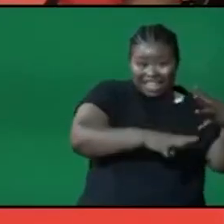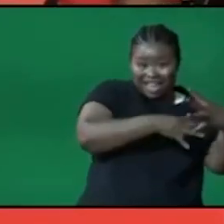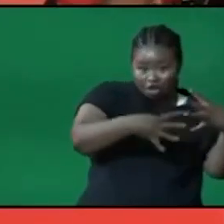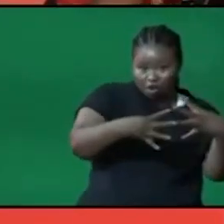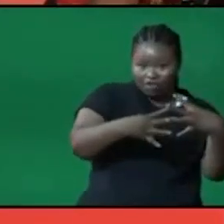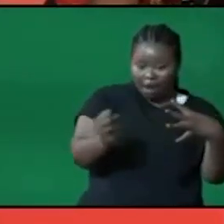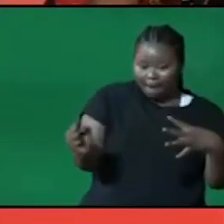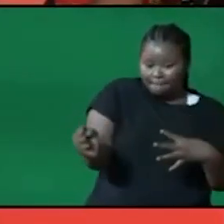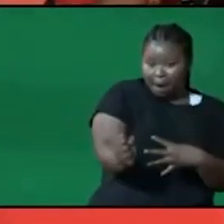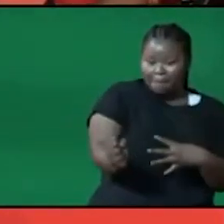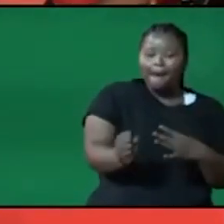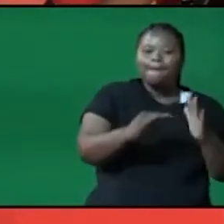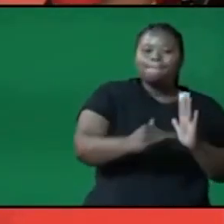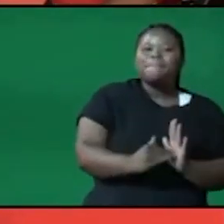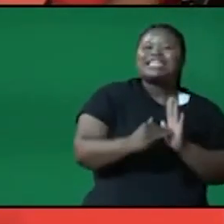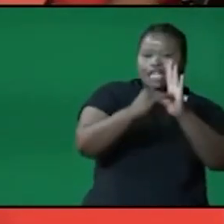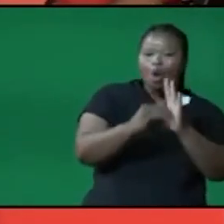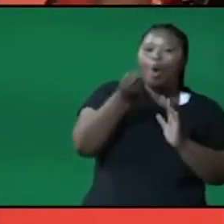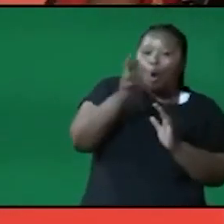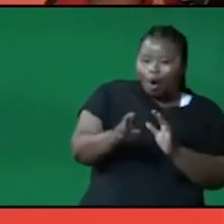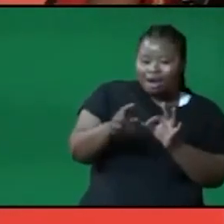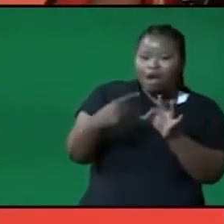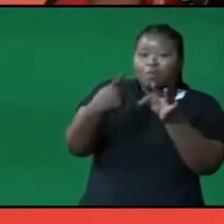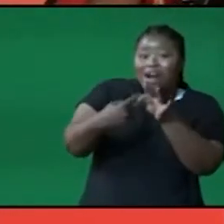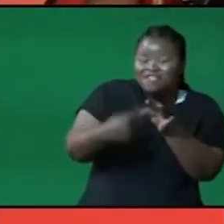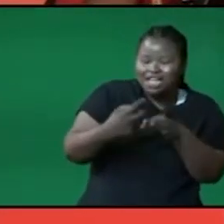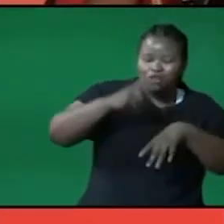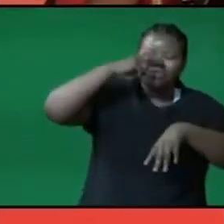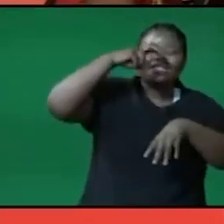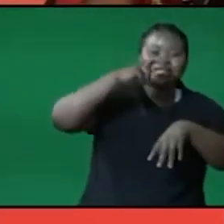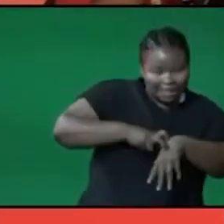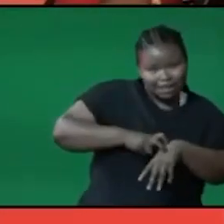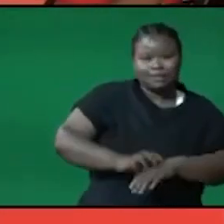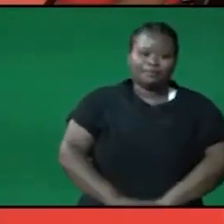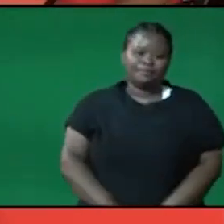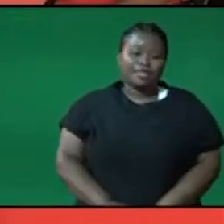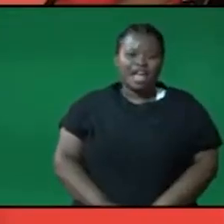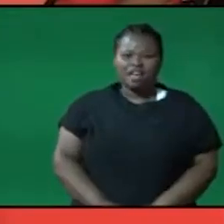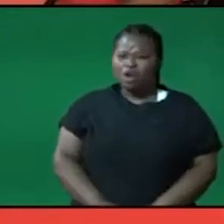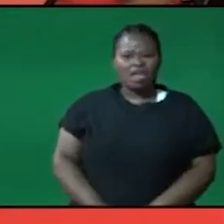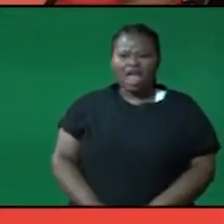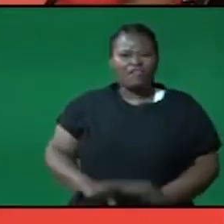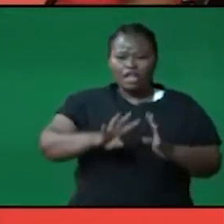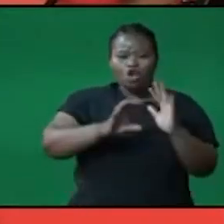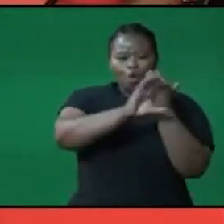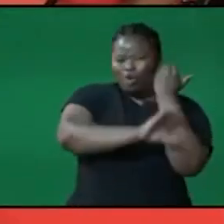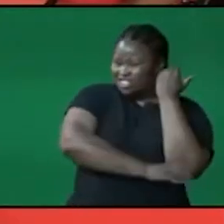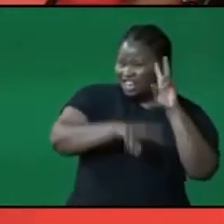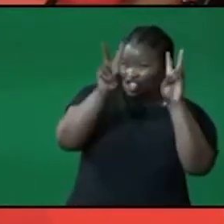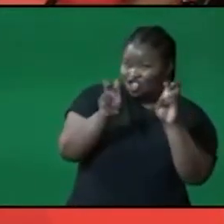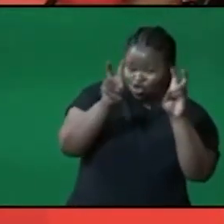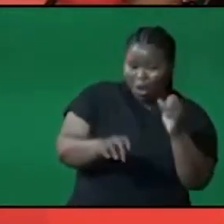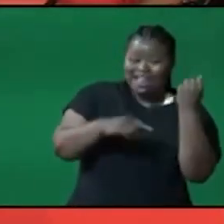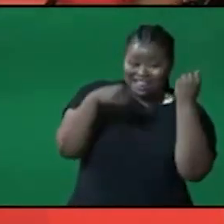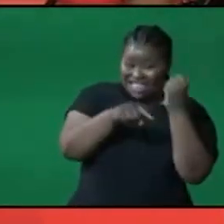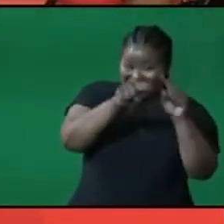deployment, metric or equivalent is going to be a requirement. So it's not a constitutional matter. It's